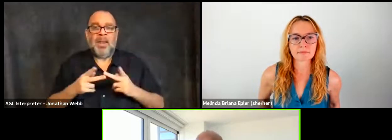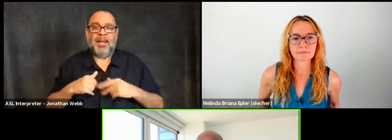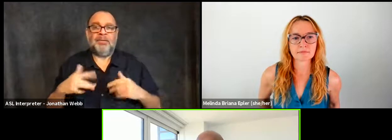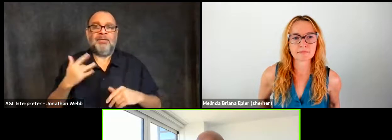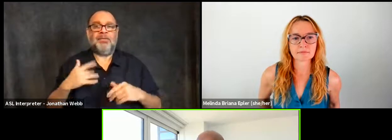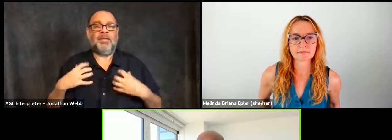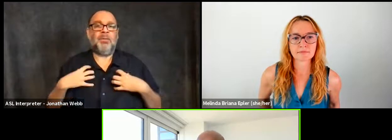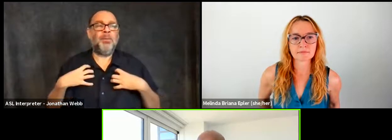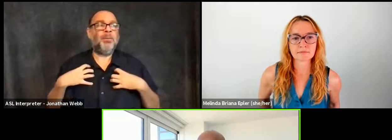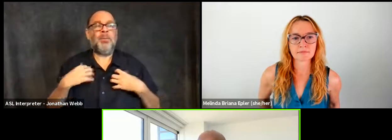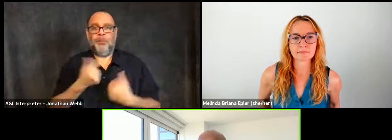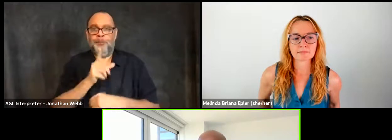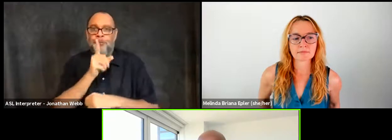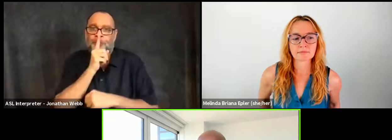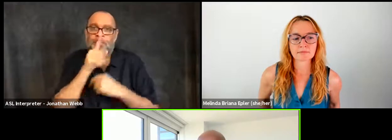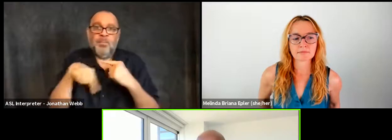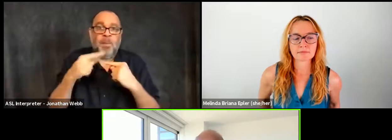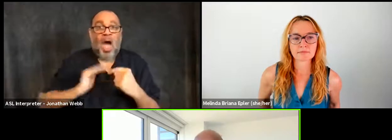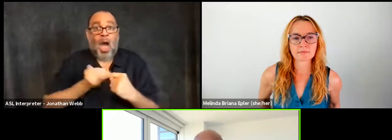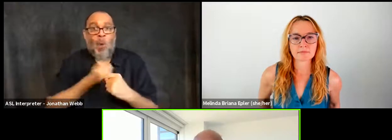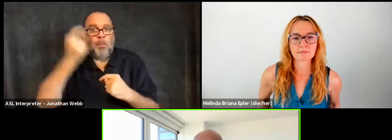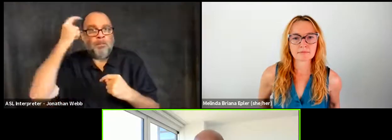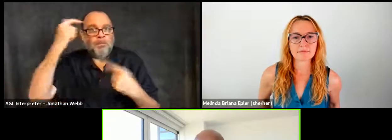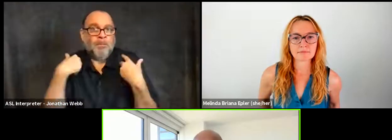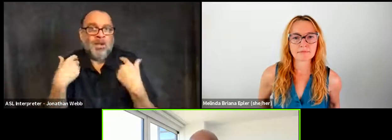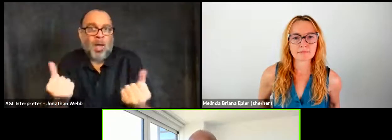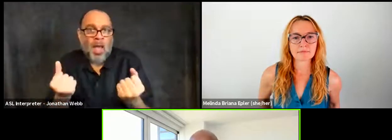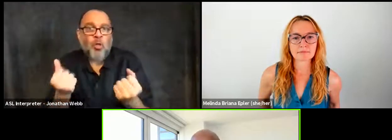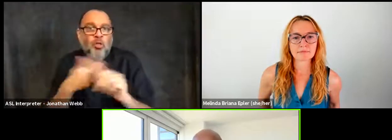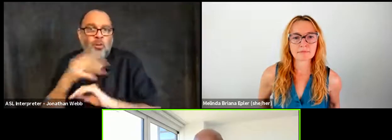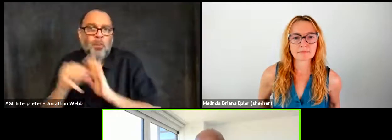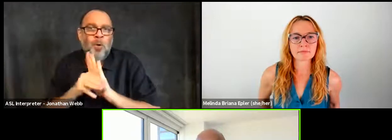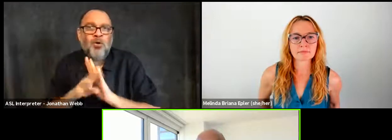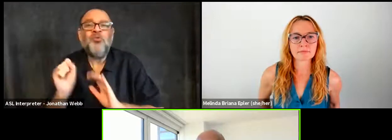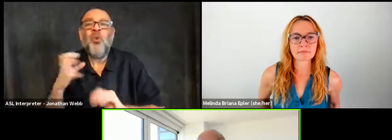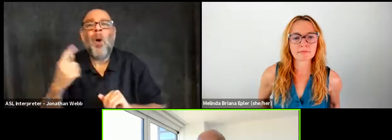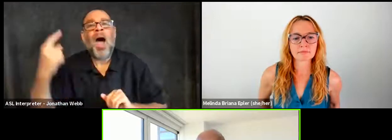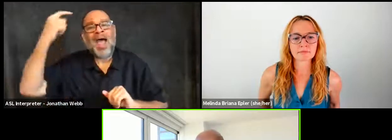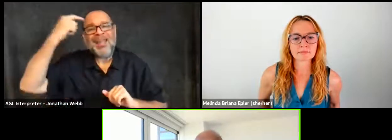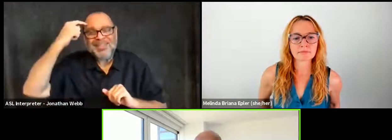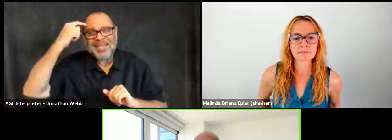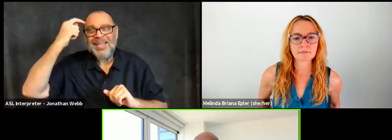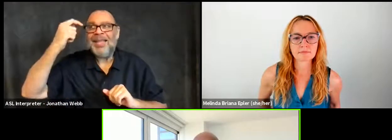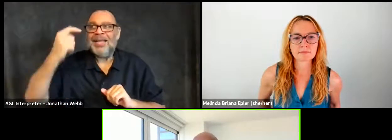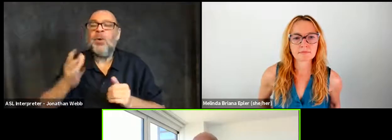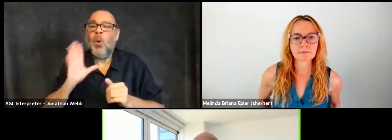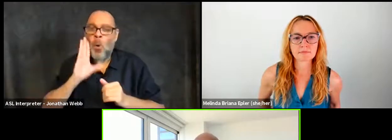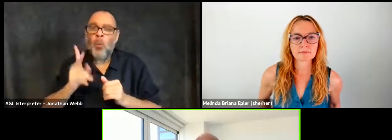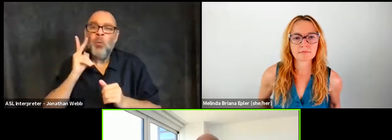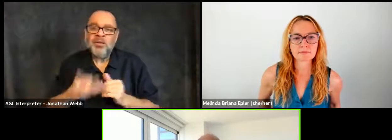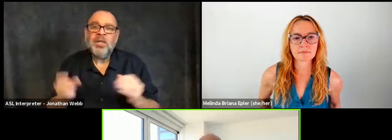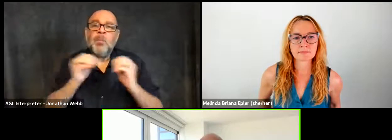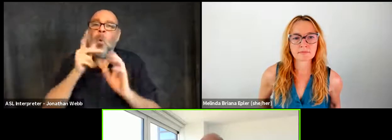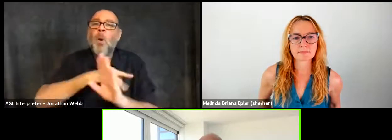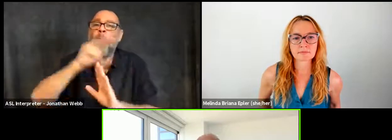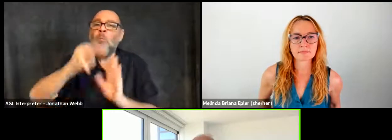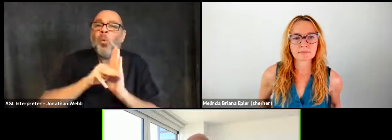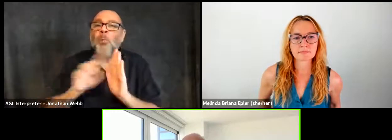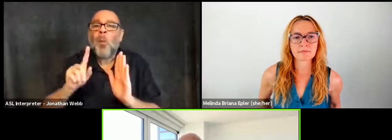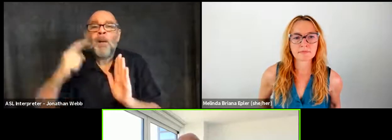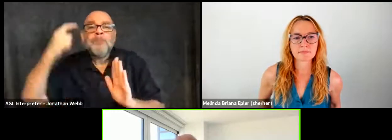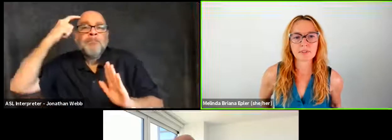think we're going to see more of the add-on versus a sole program around mental health and mental